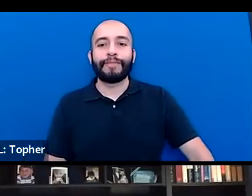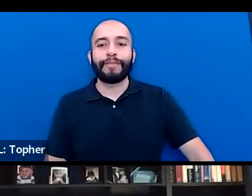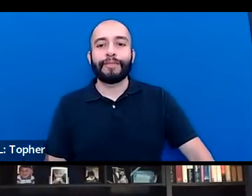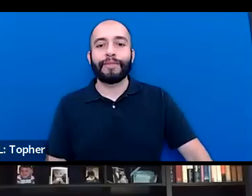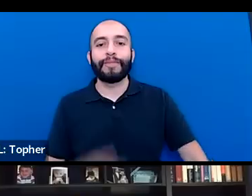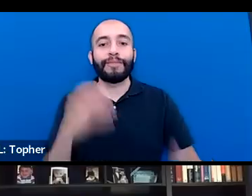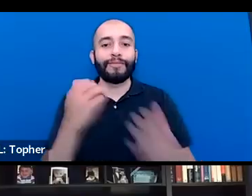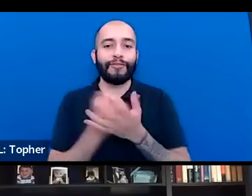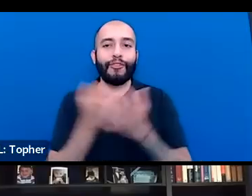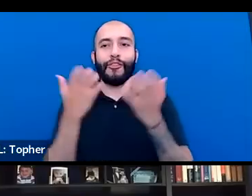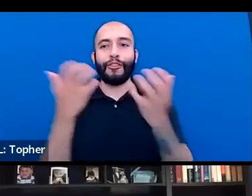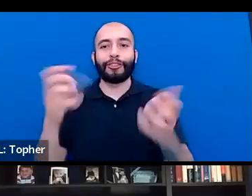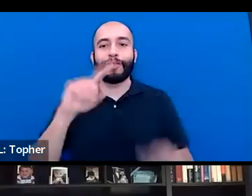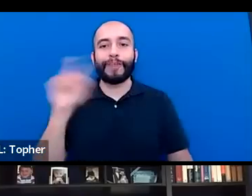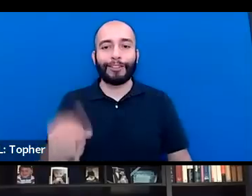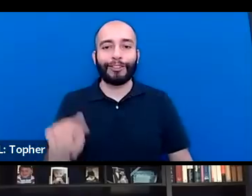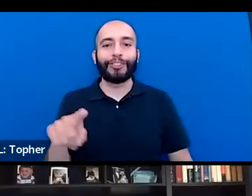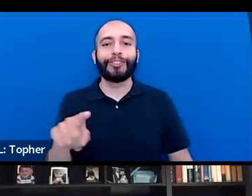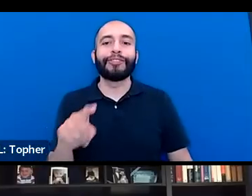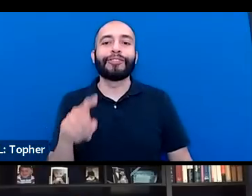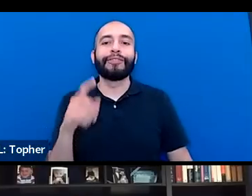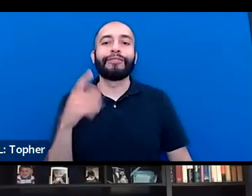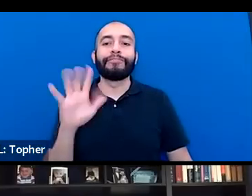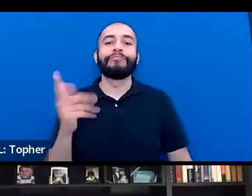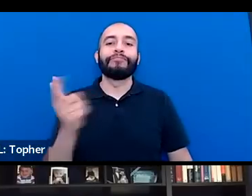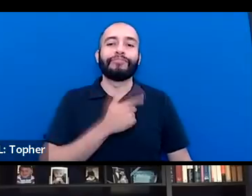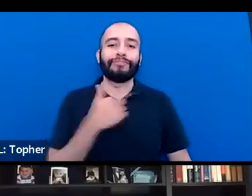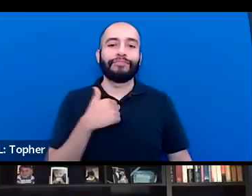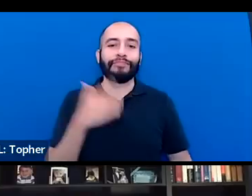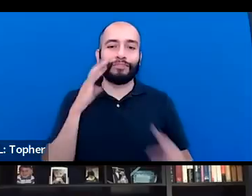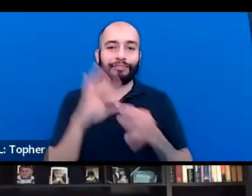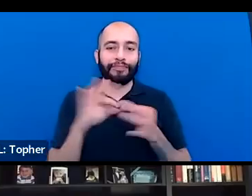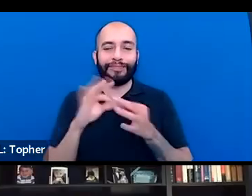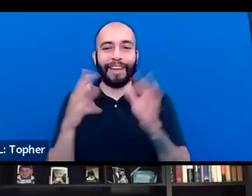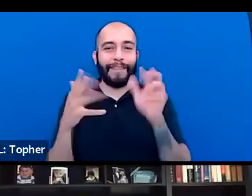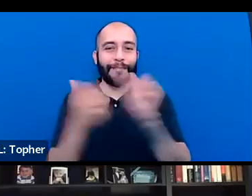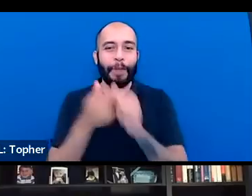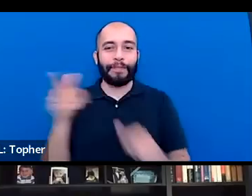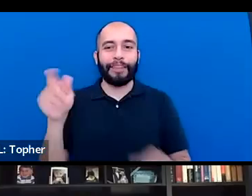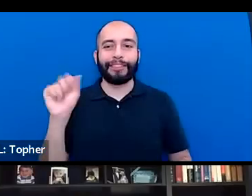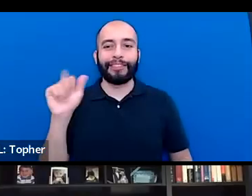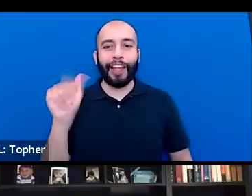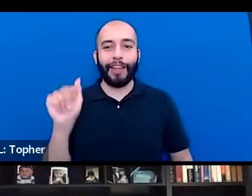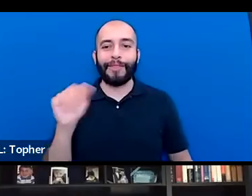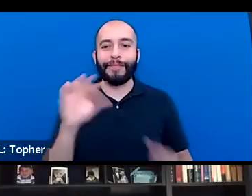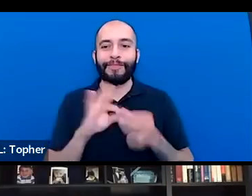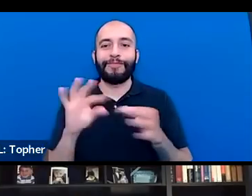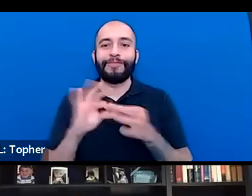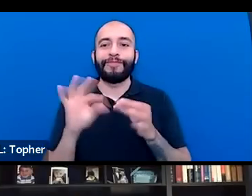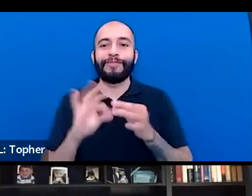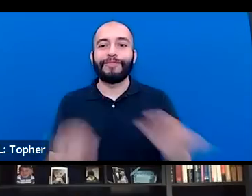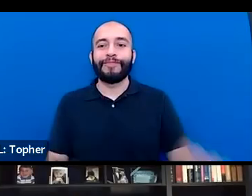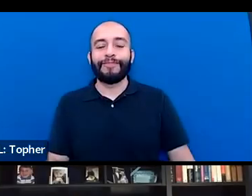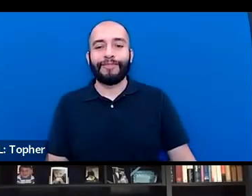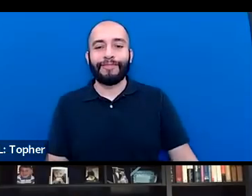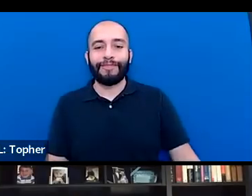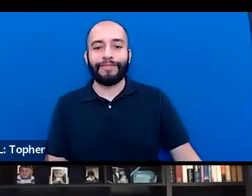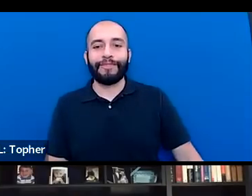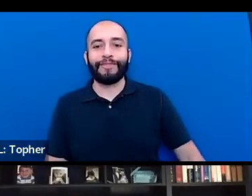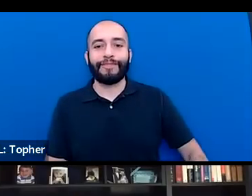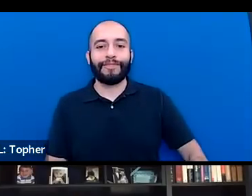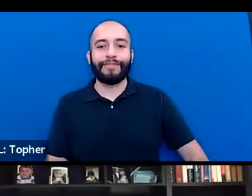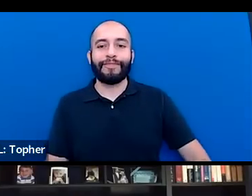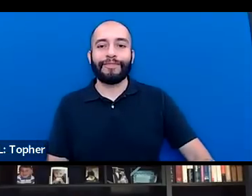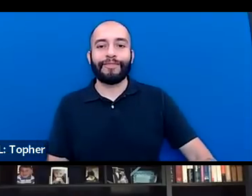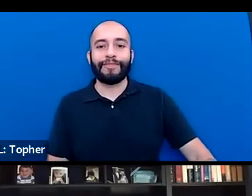said at the conclusion. Okay, Sarah, I agree with what you said. And I often think Starbucks might have been better